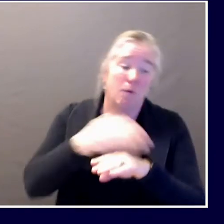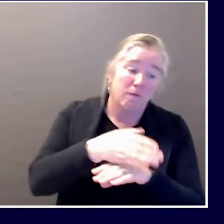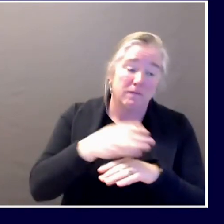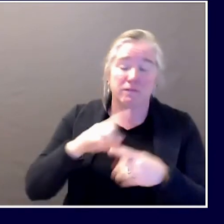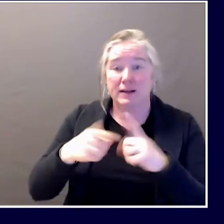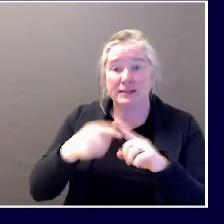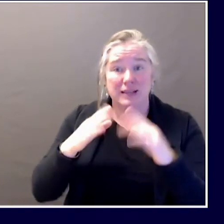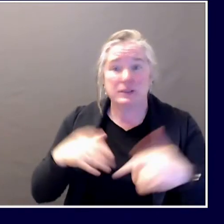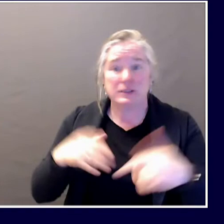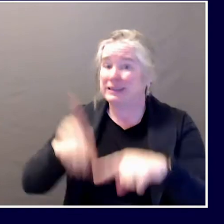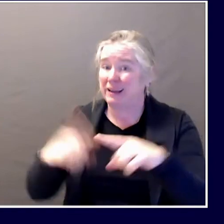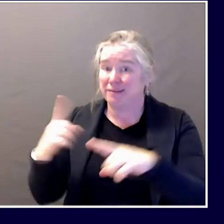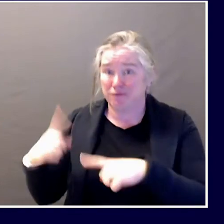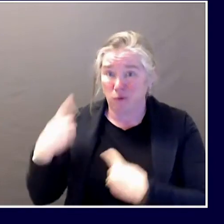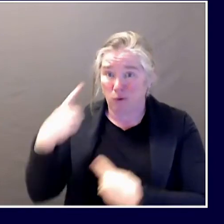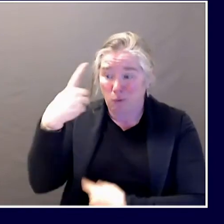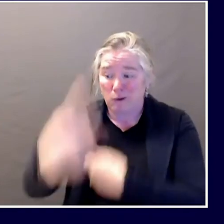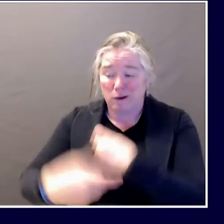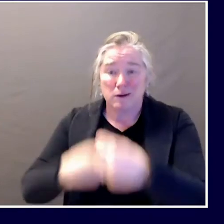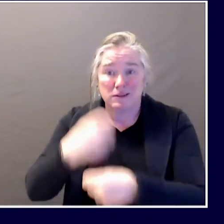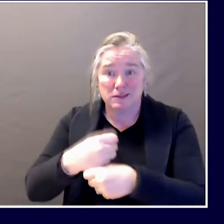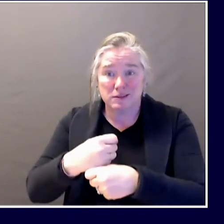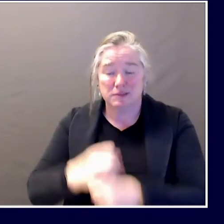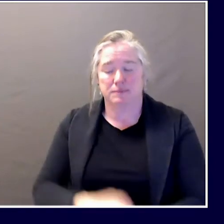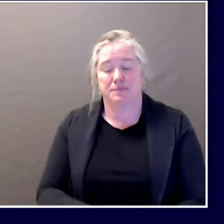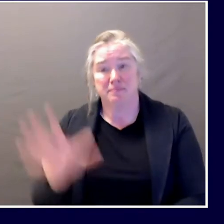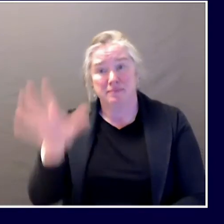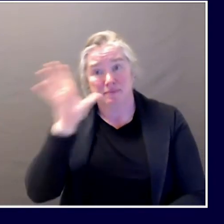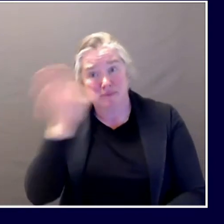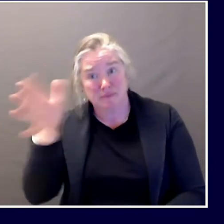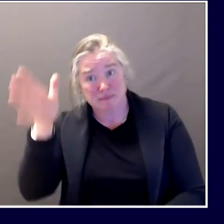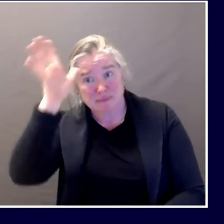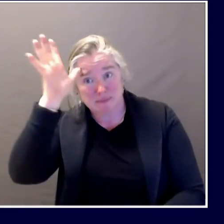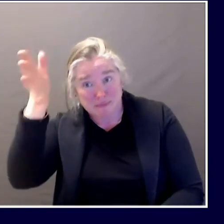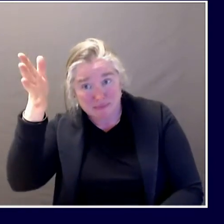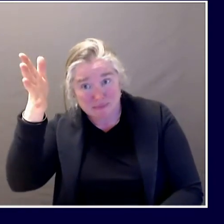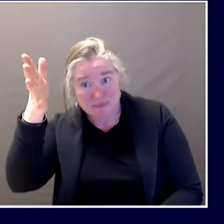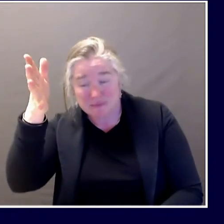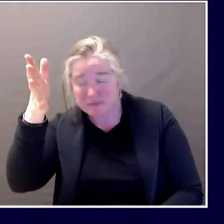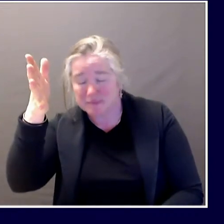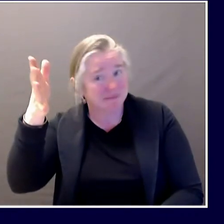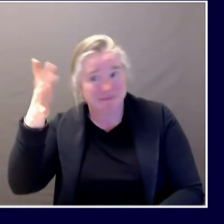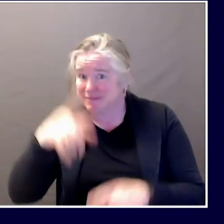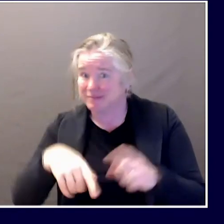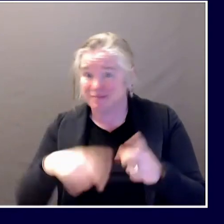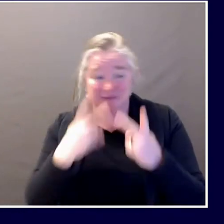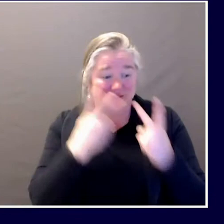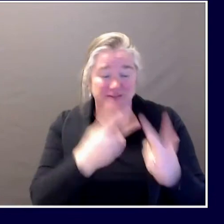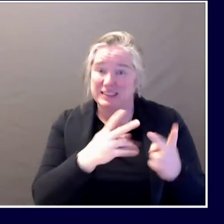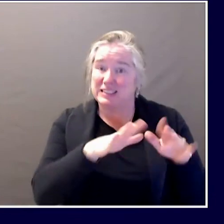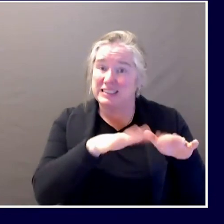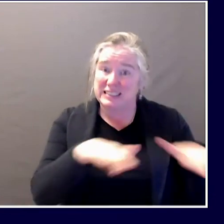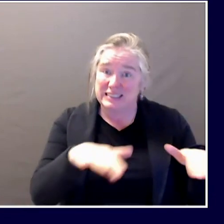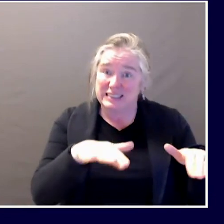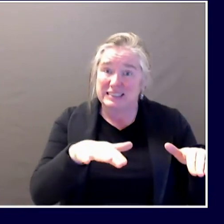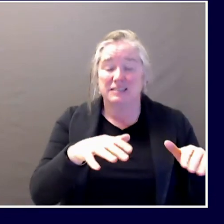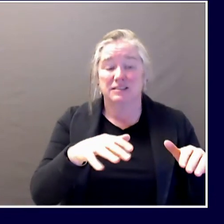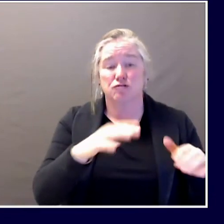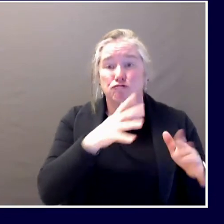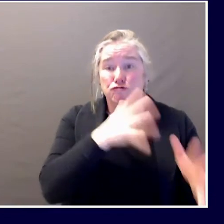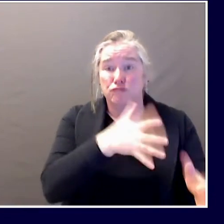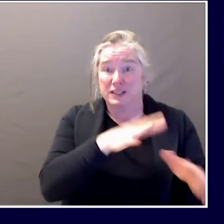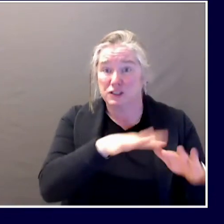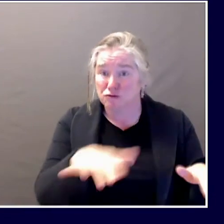for so many Mainers, it's meant that grandparents have not been able to visit, hug, and embrace